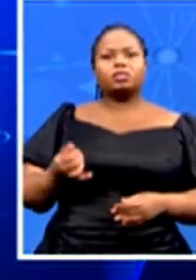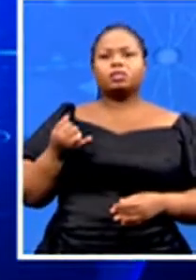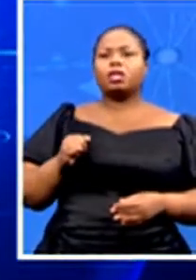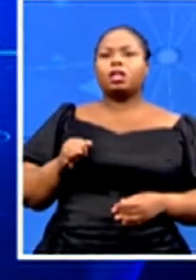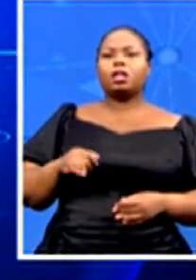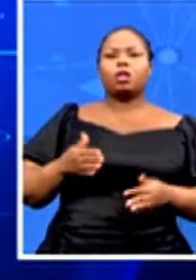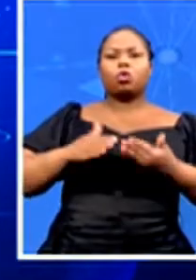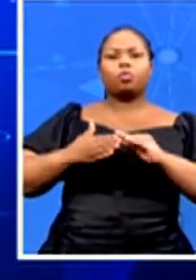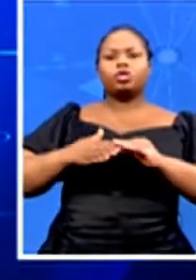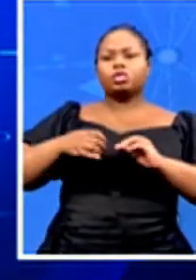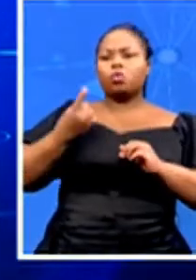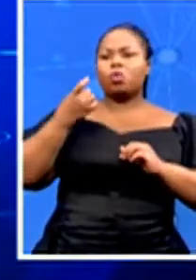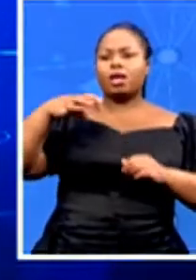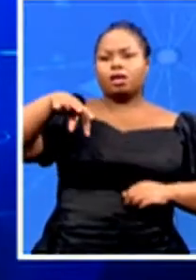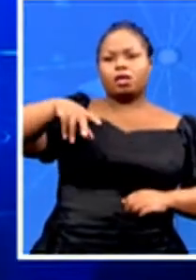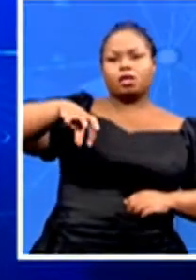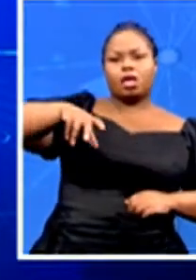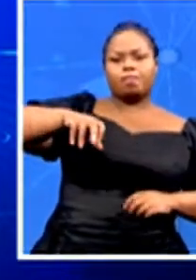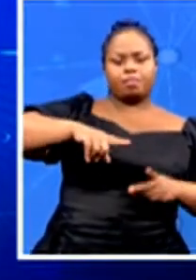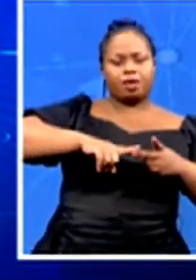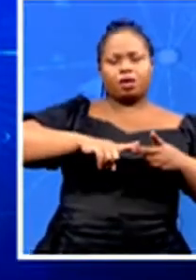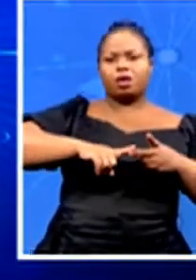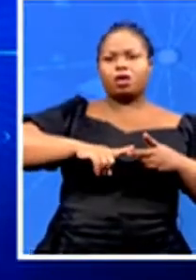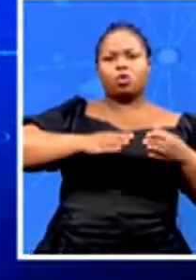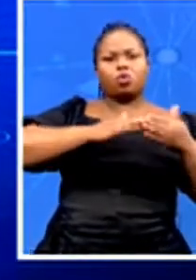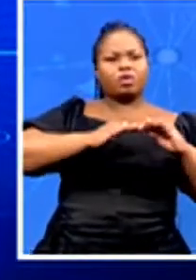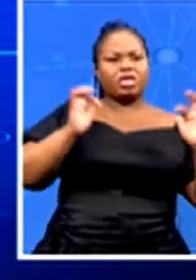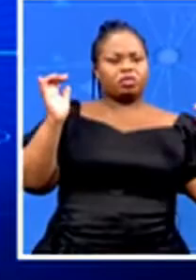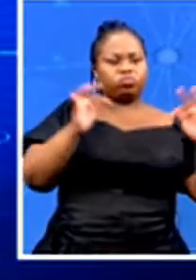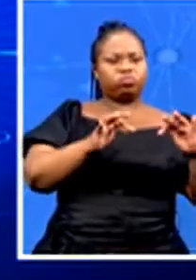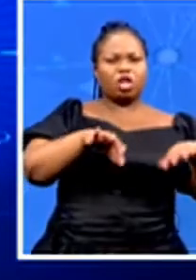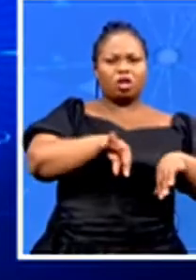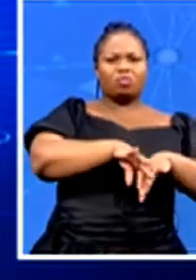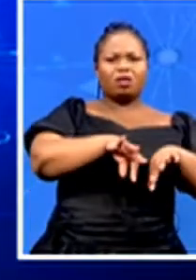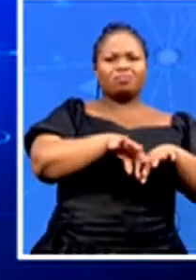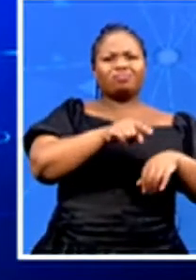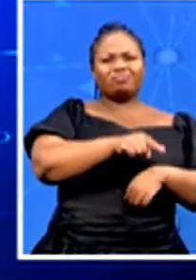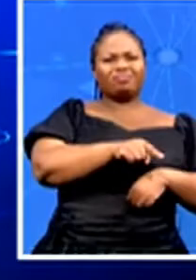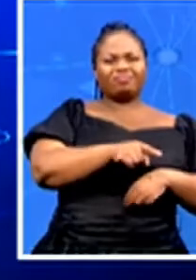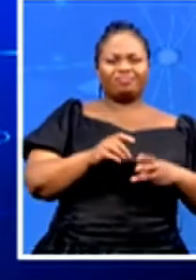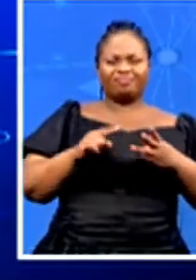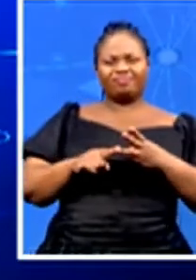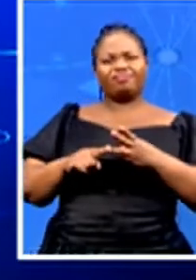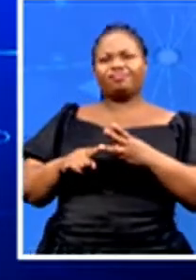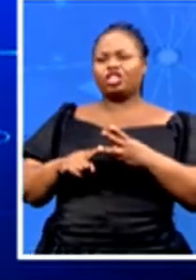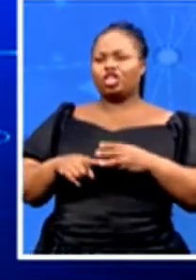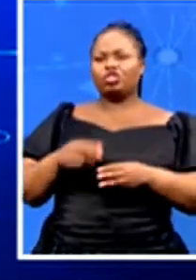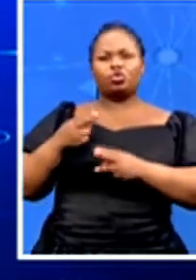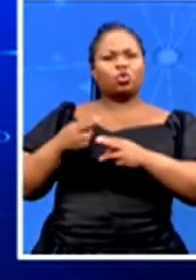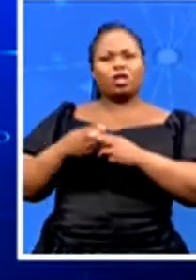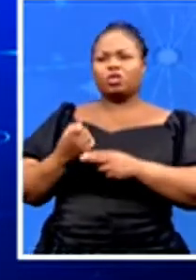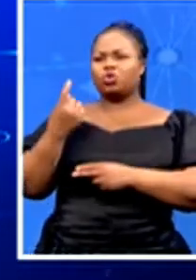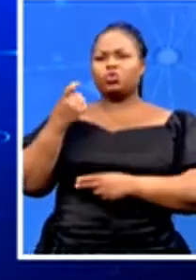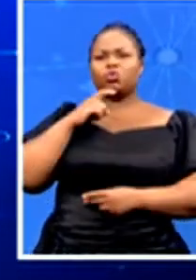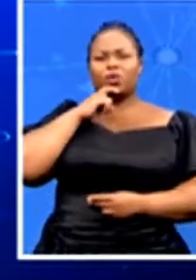toilets, where waste is not removed, where the roads are not proper, the street lights don't work. If you